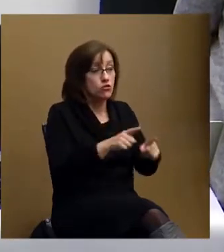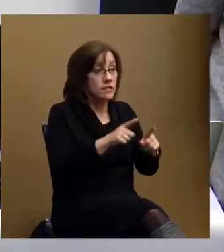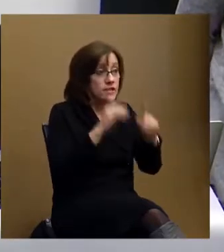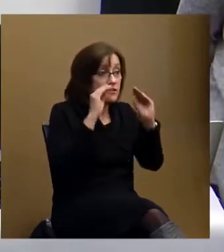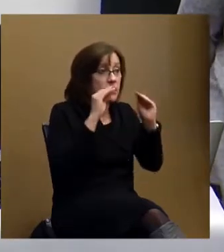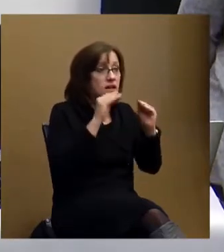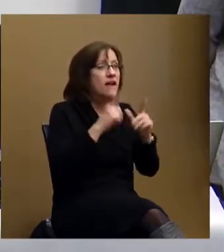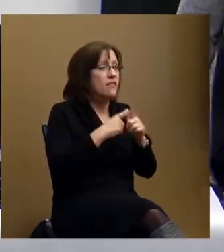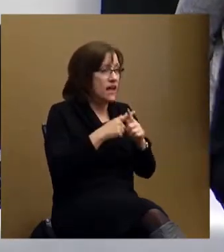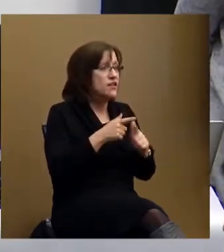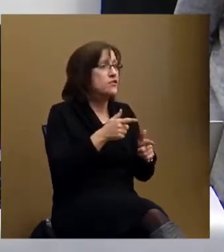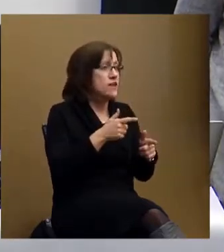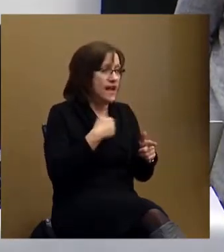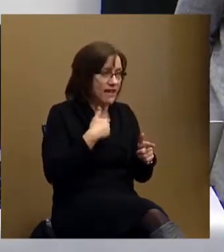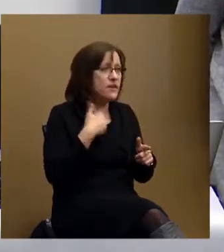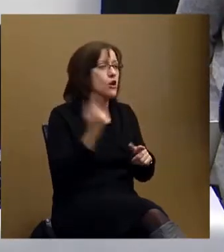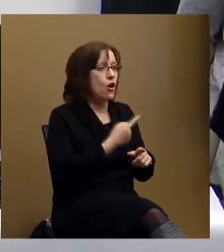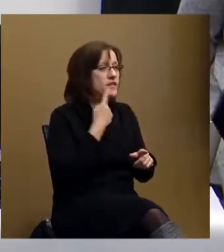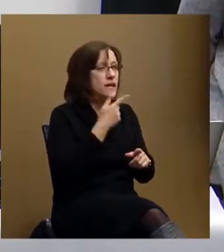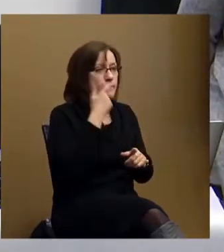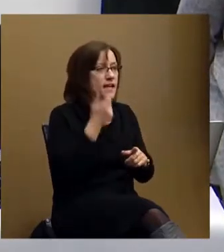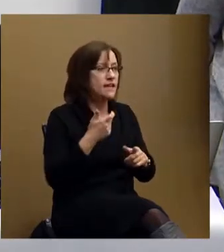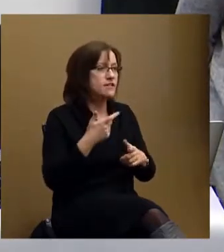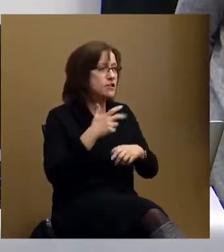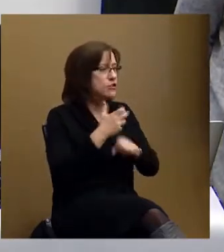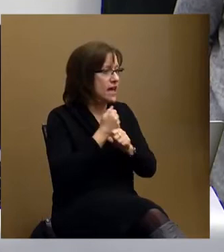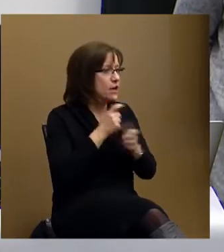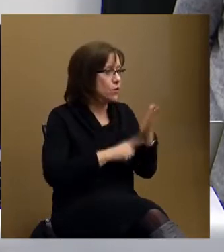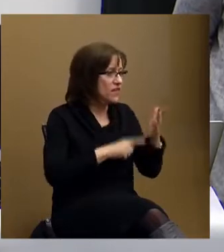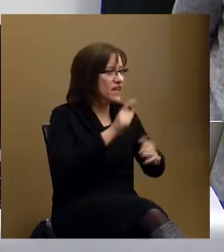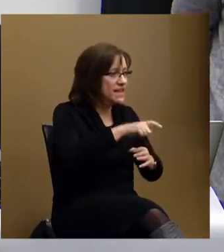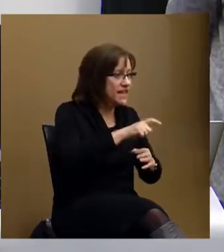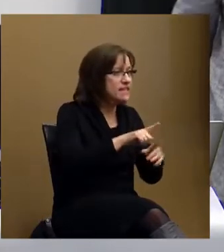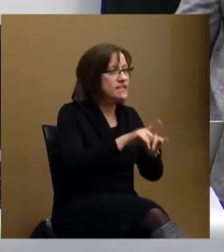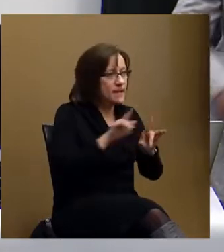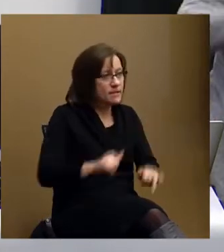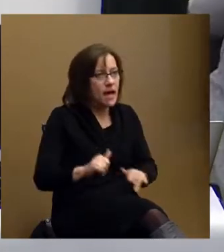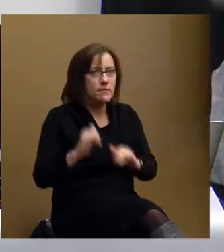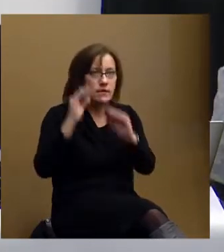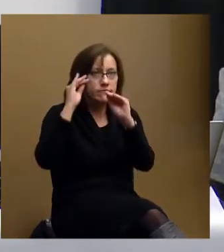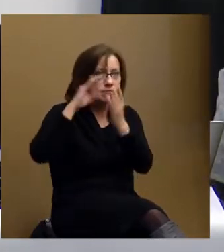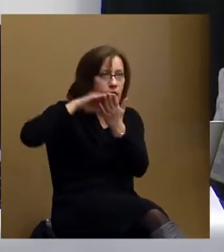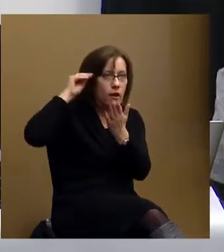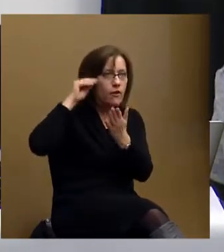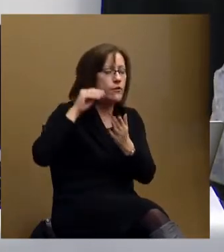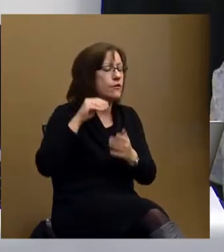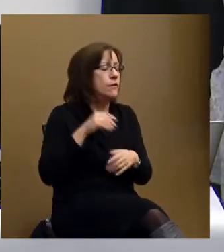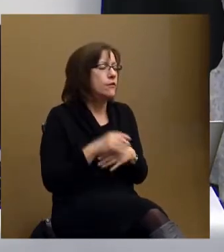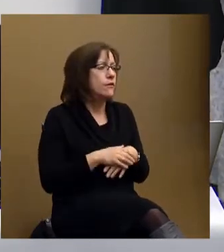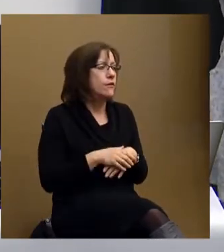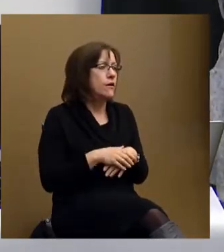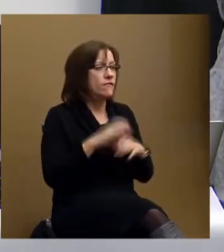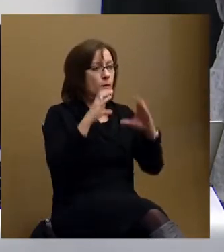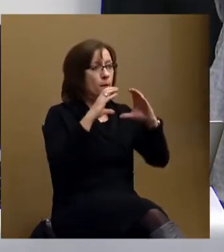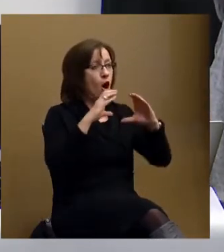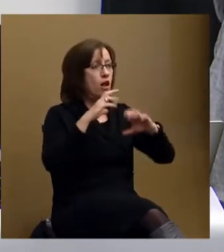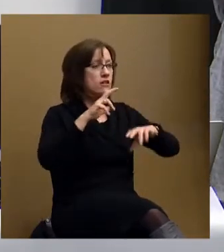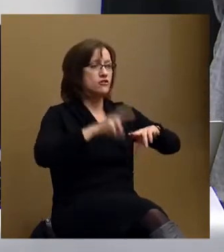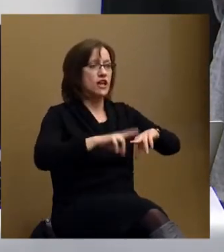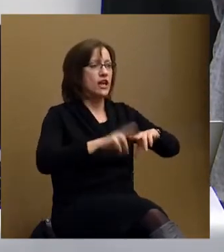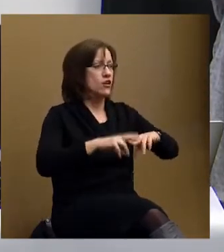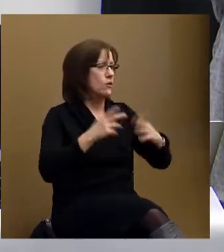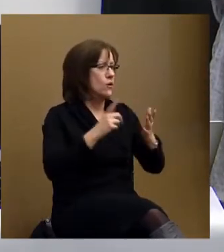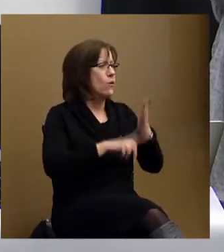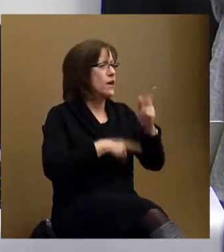at all times, right? Because they're getting the input, they're getting what they need. The ball, what kind